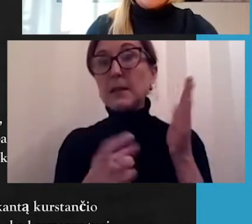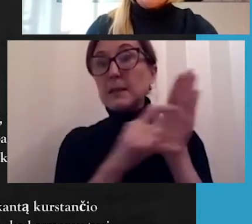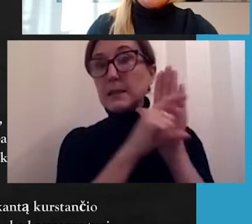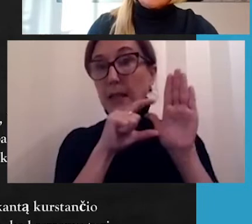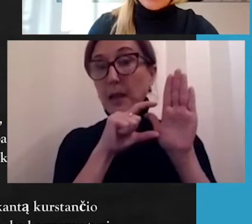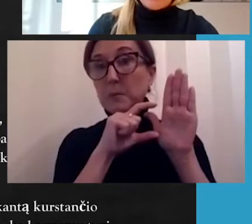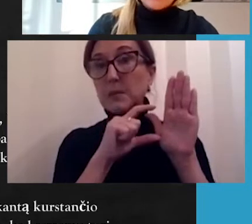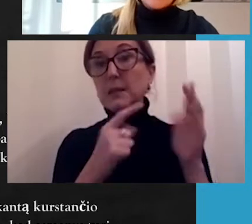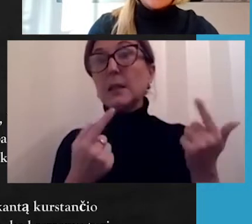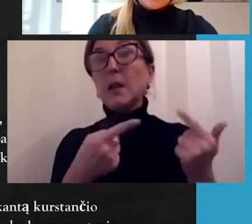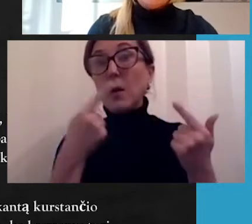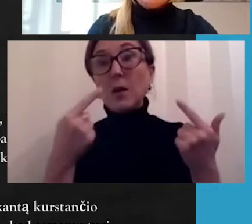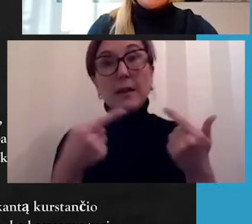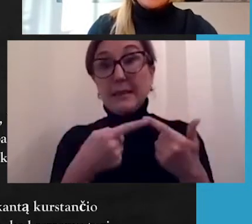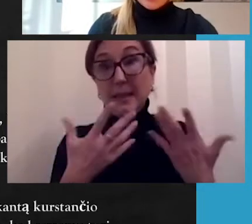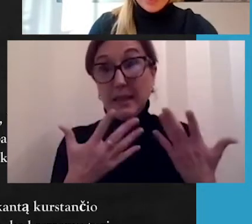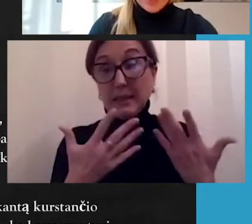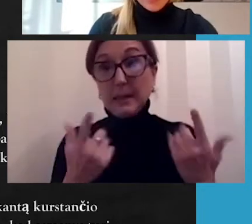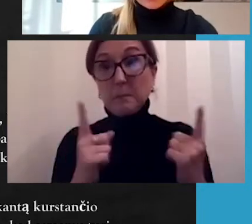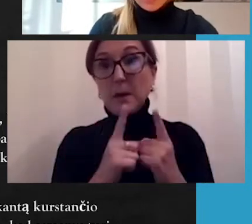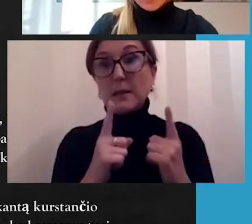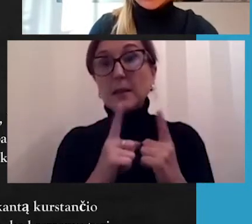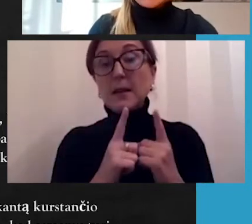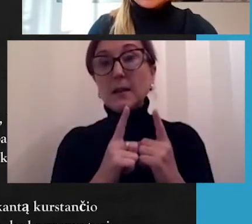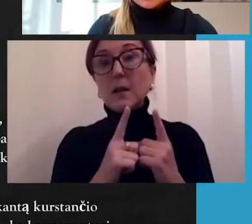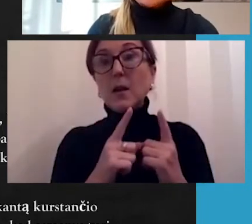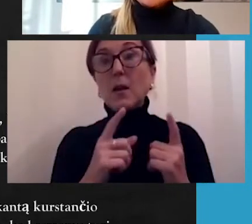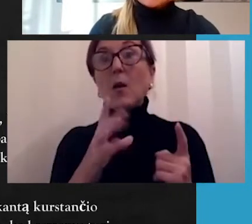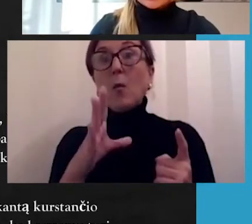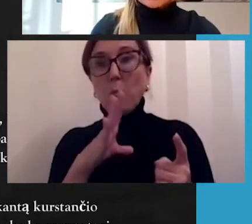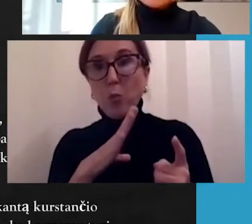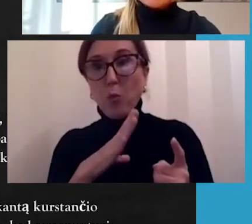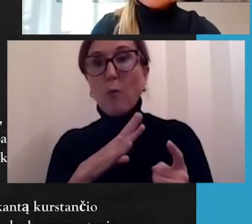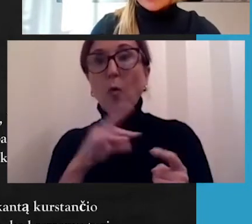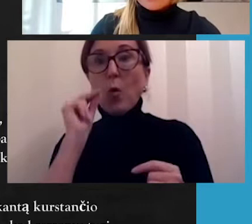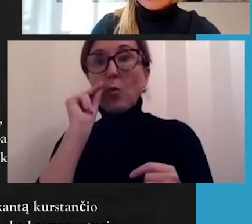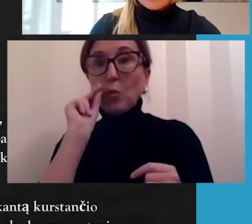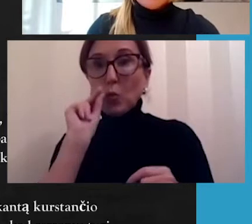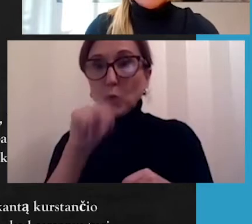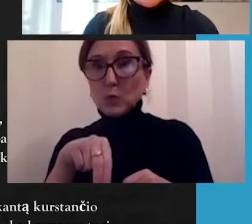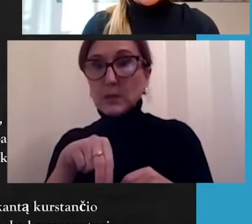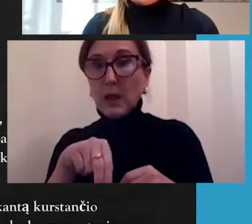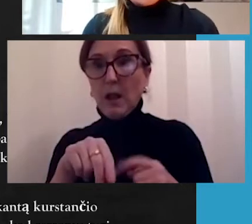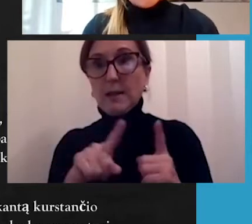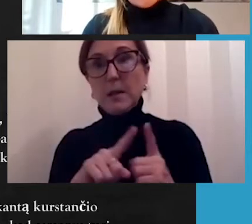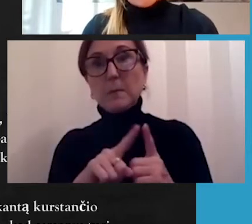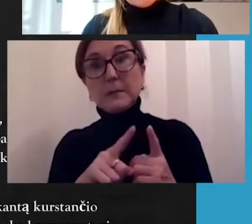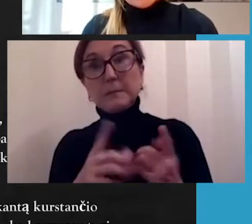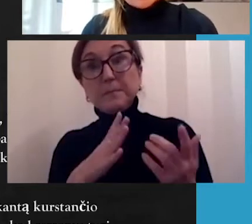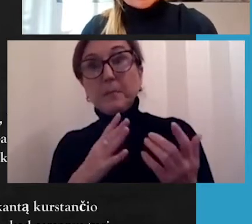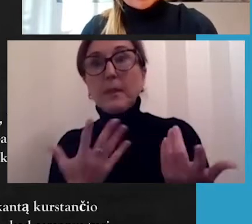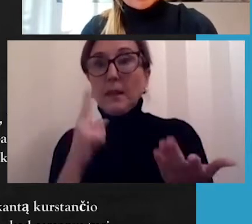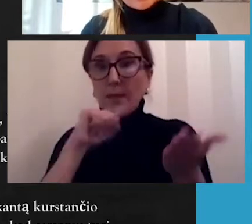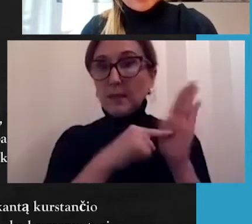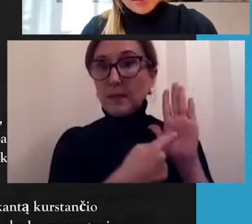is not criminal offense as indicated in the Criminal Code, Article